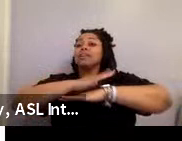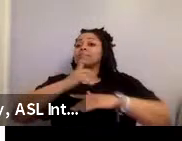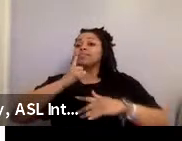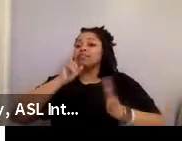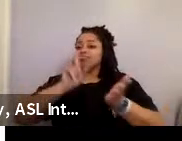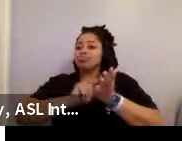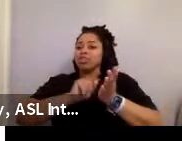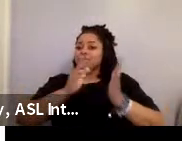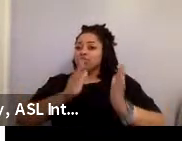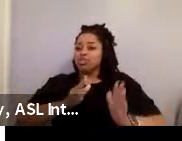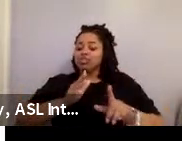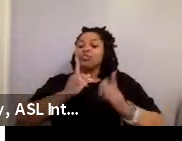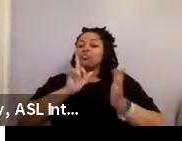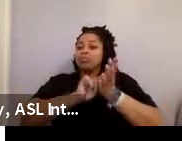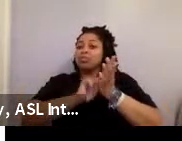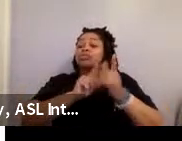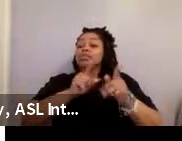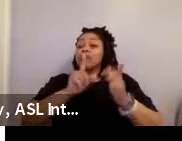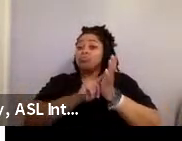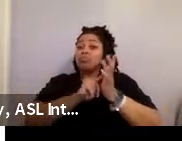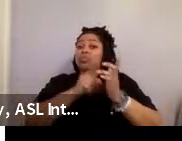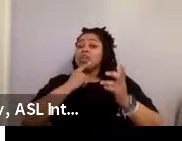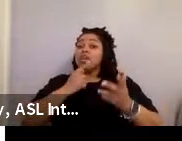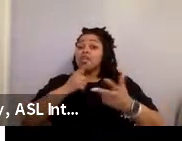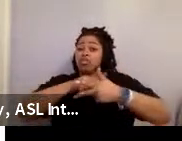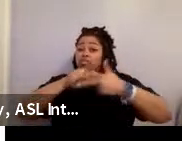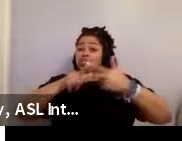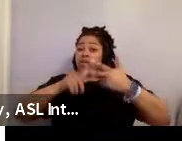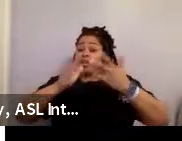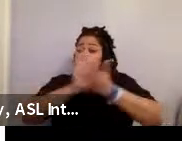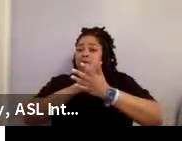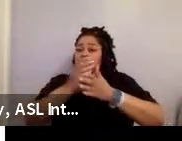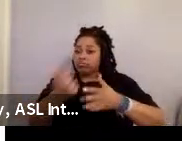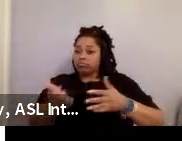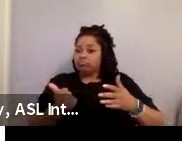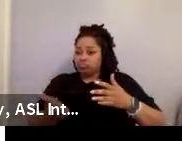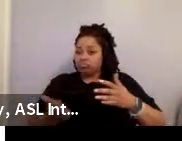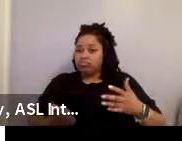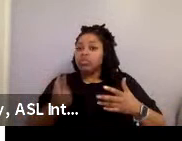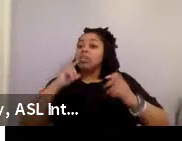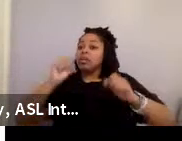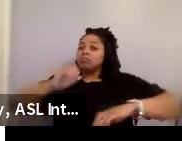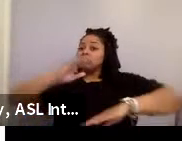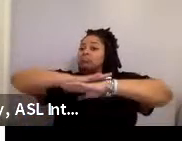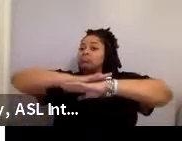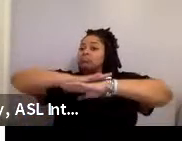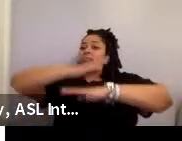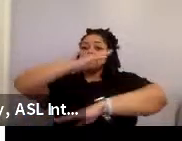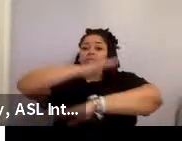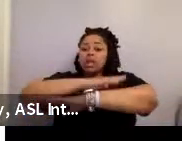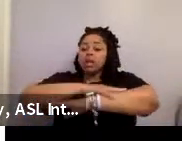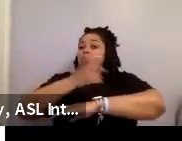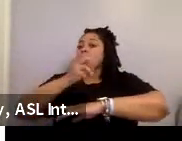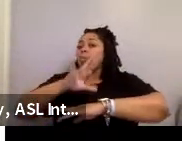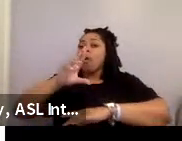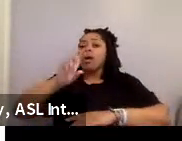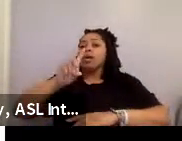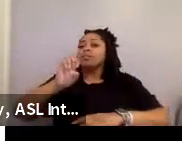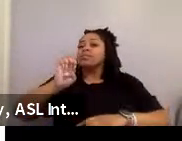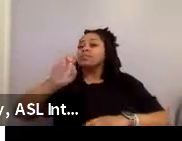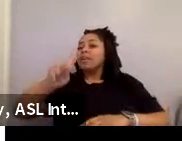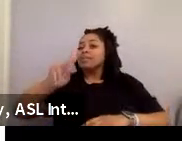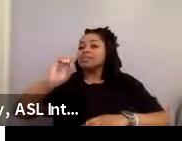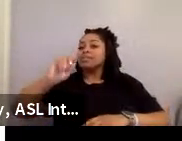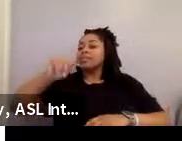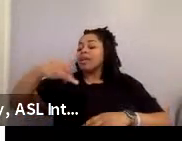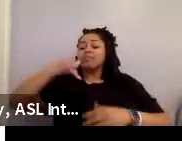this slide is a network printer with 3 paper trays that can sit on a table or a desktop. It doesn't